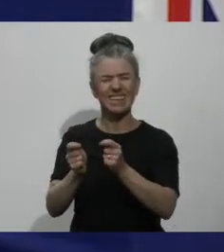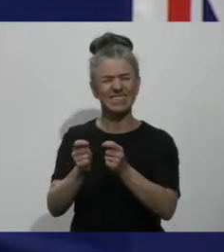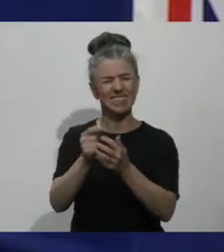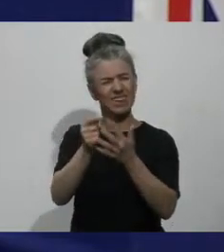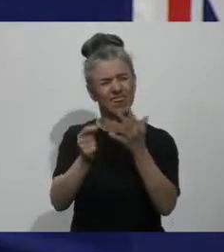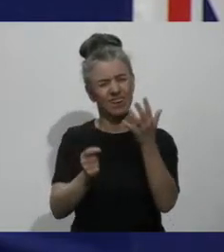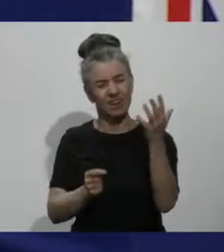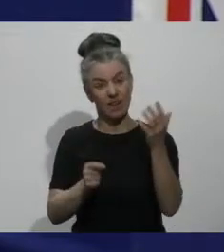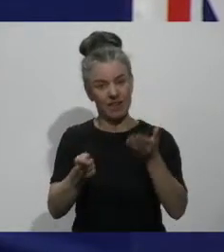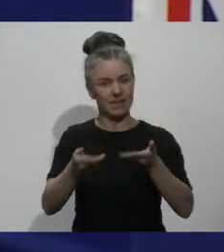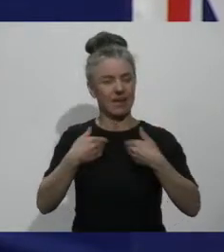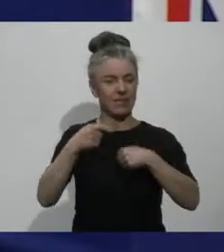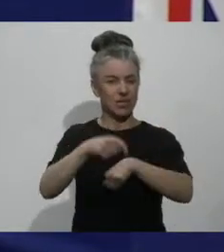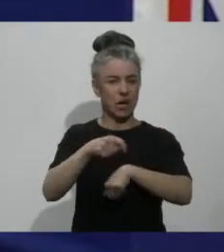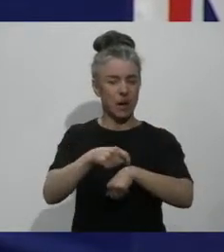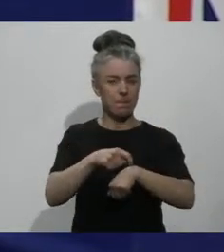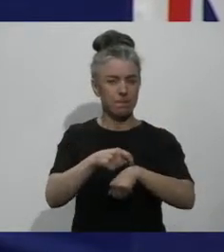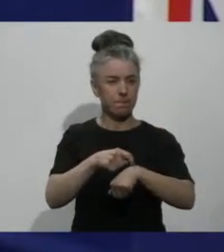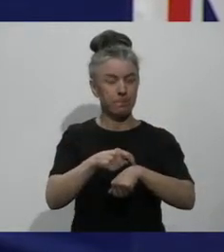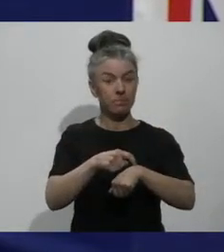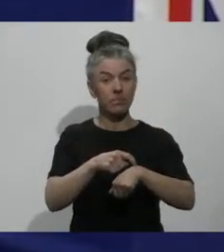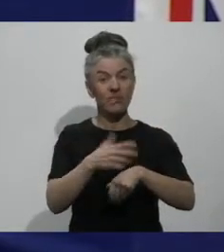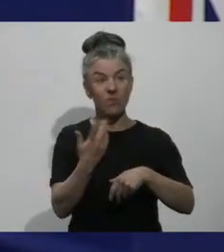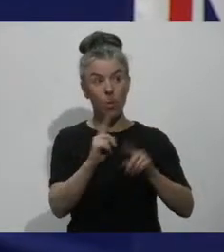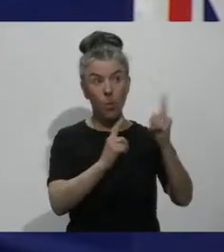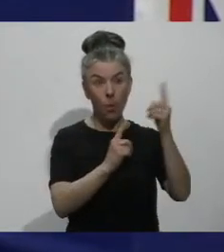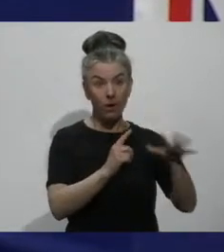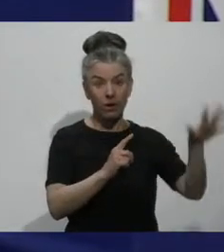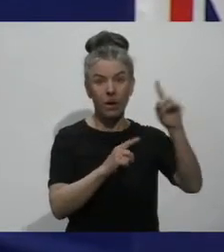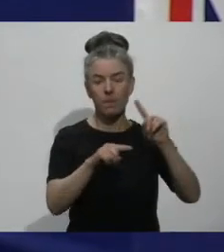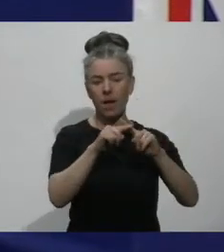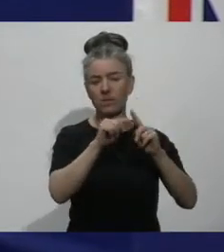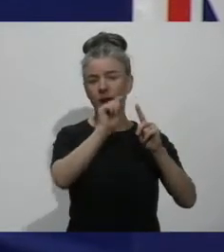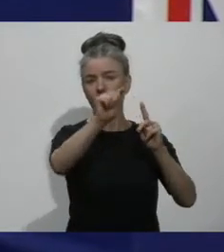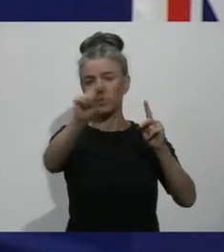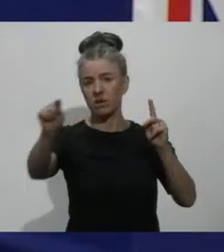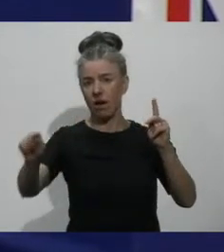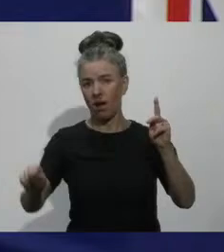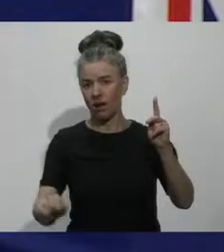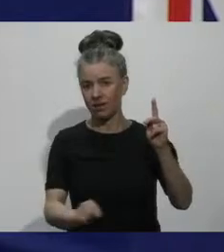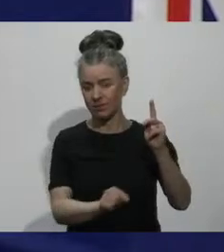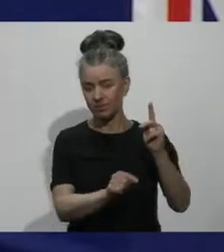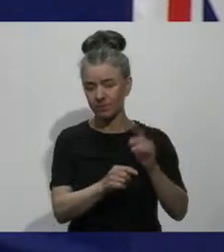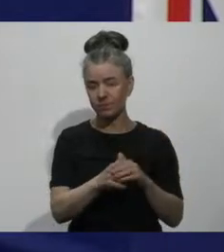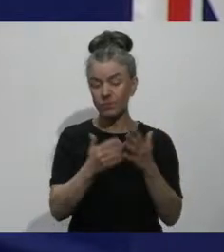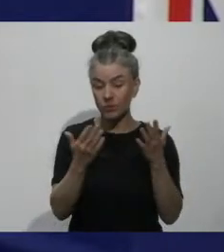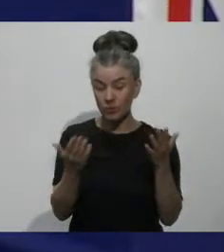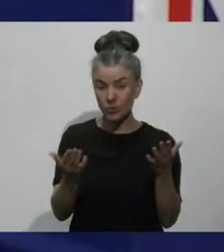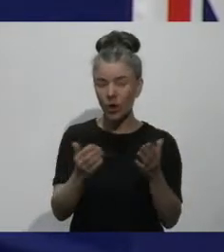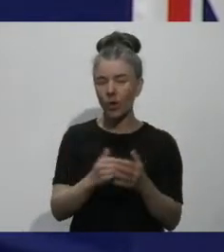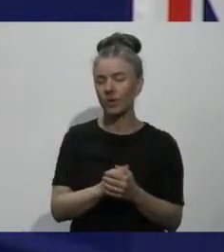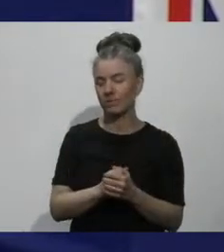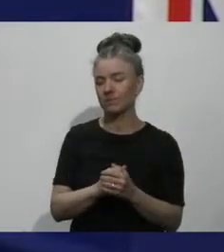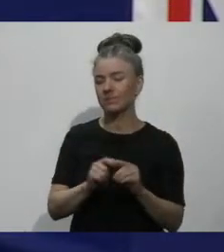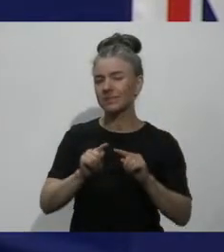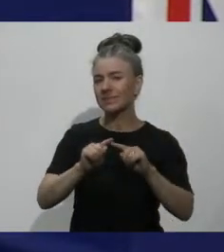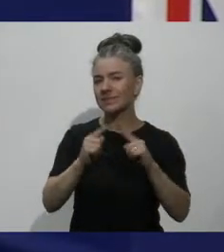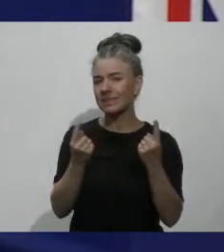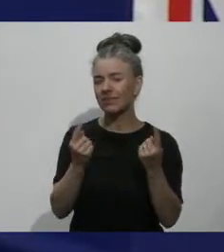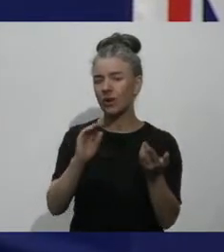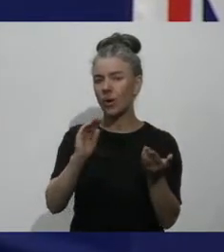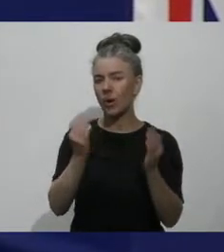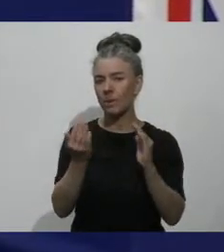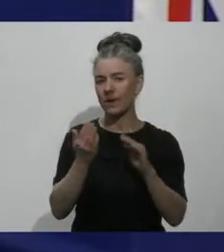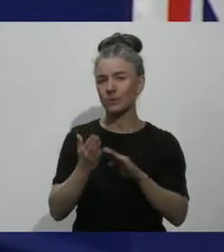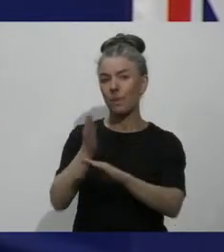that, both within Auckland and any cases that further cases there may be outside of Auckland. So different from the